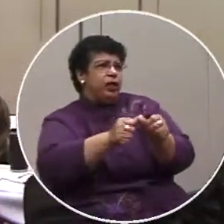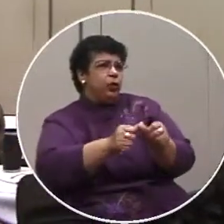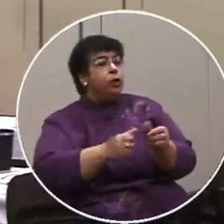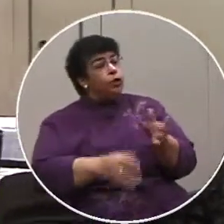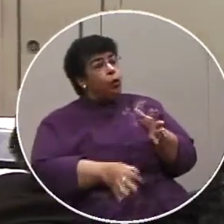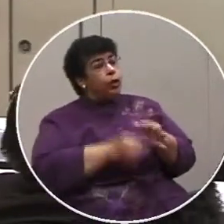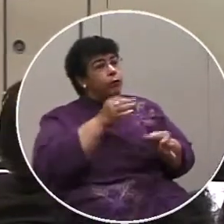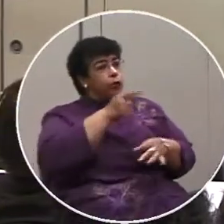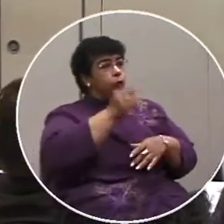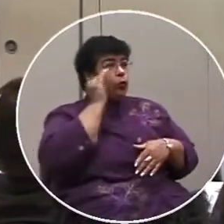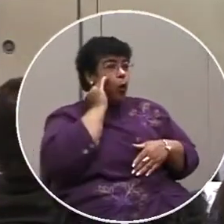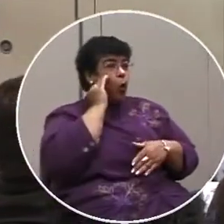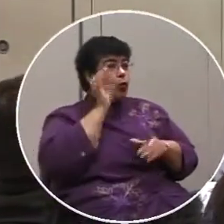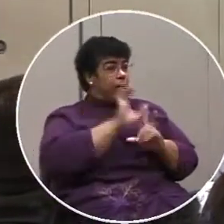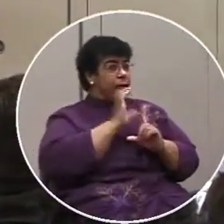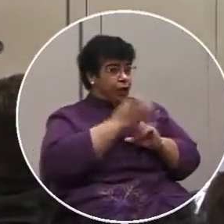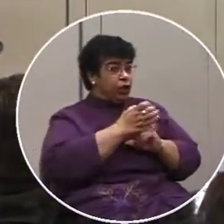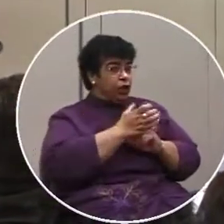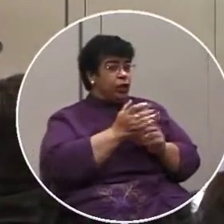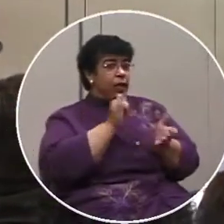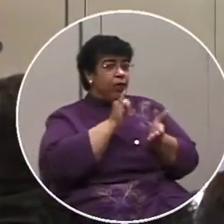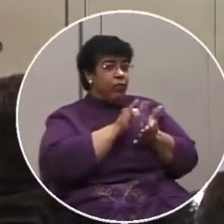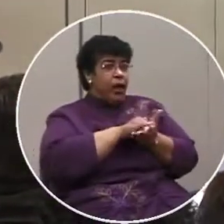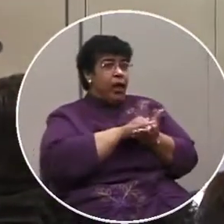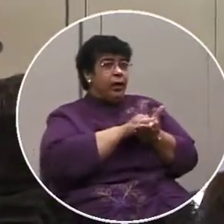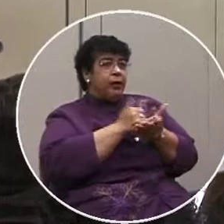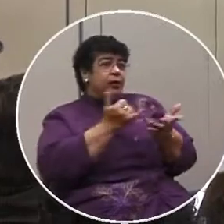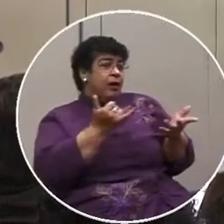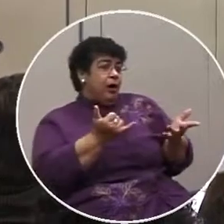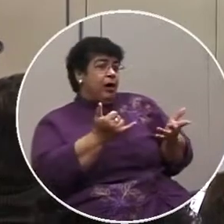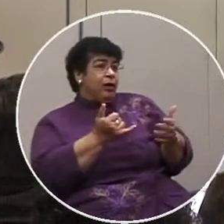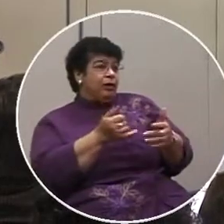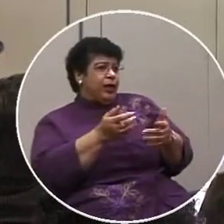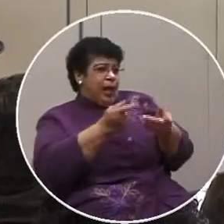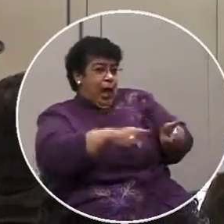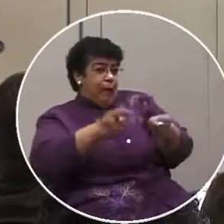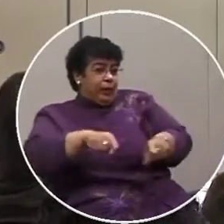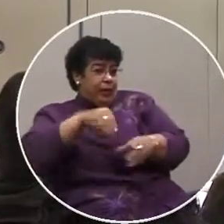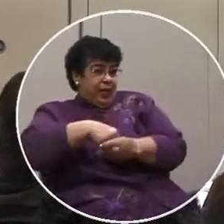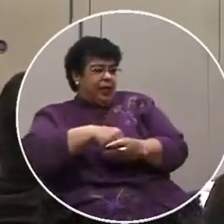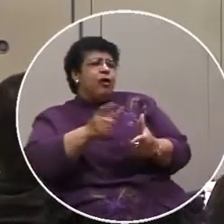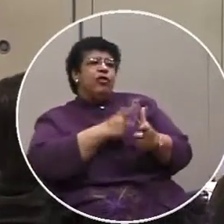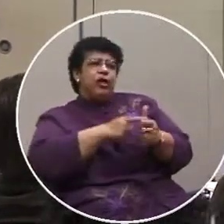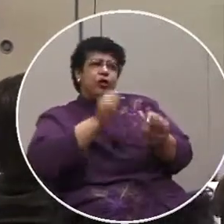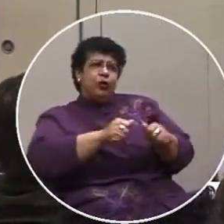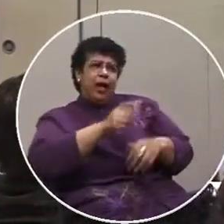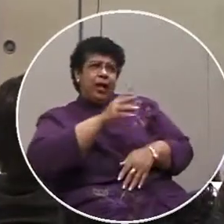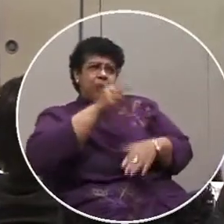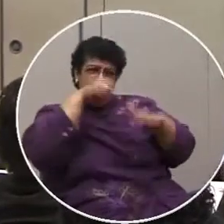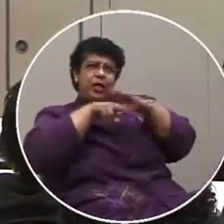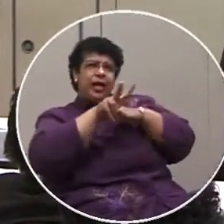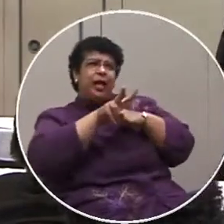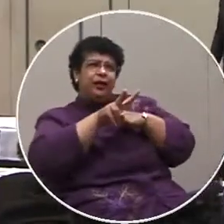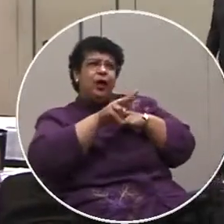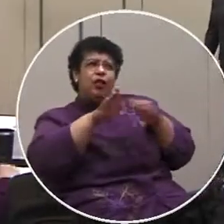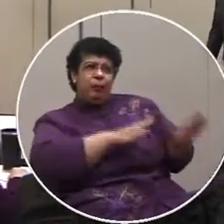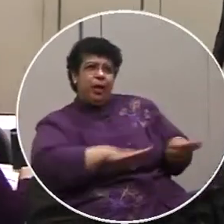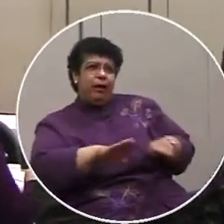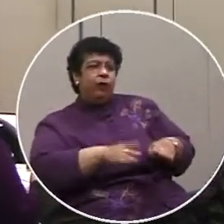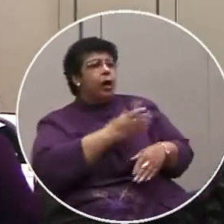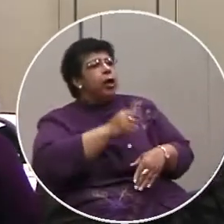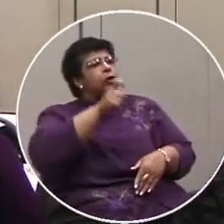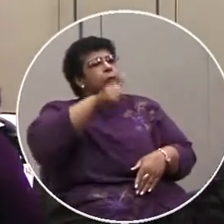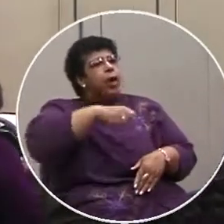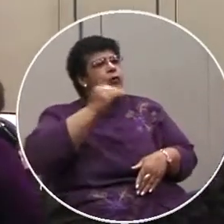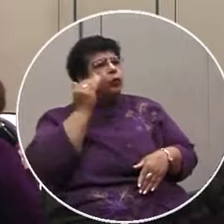conditions or the antecedents under which it occurs, you can predict the behavior. You have to have a good description of the behavior, and you have to